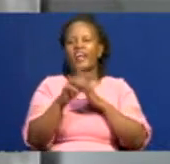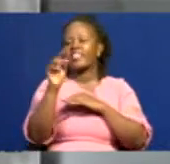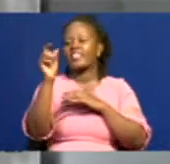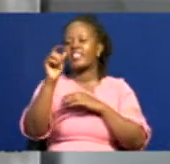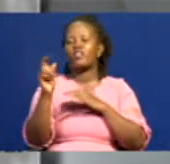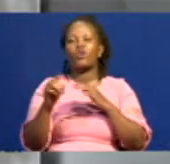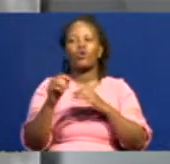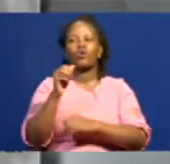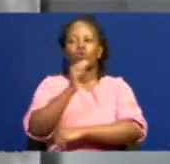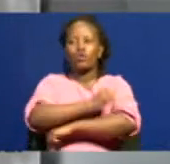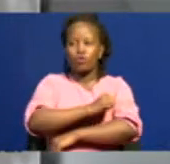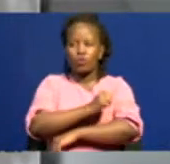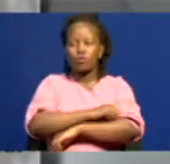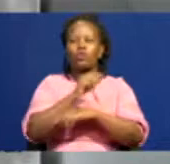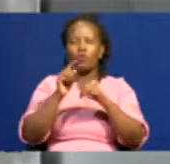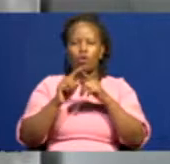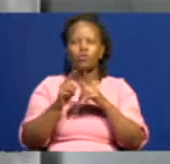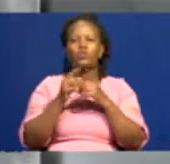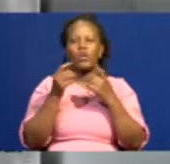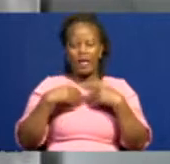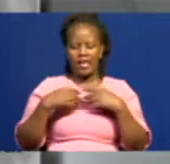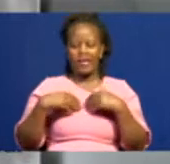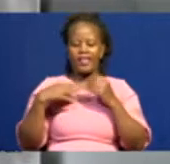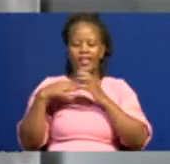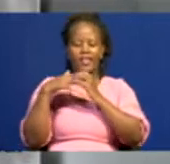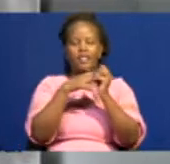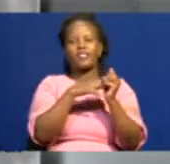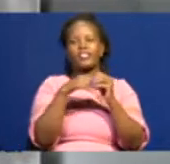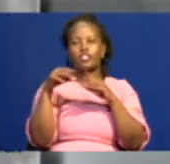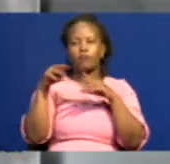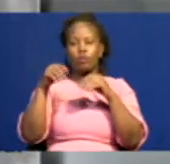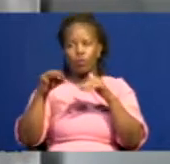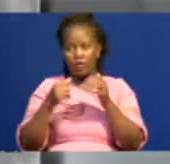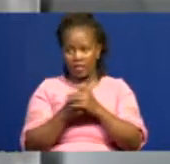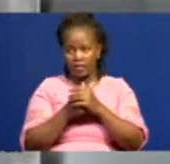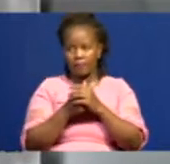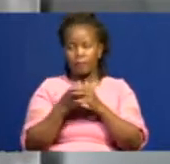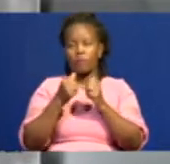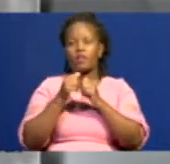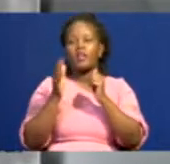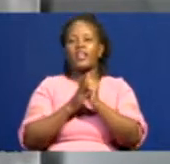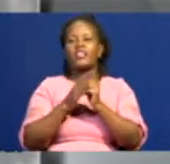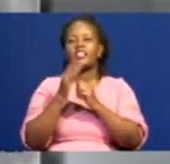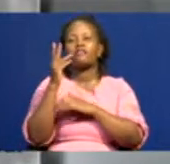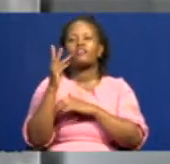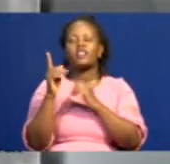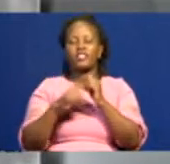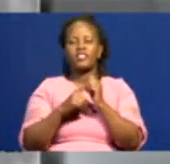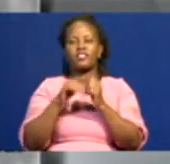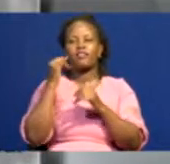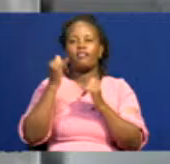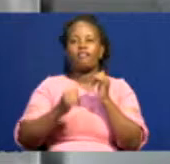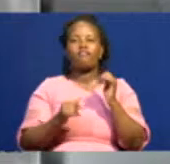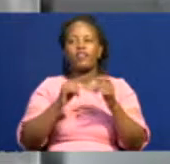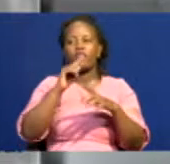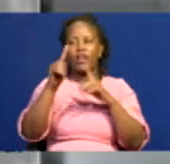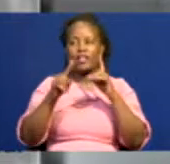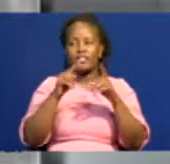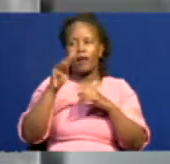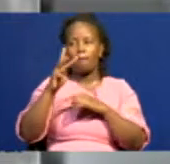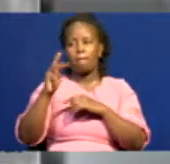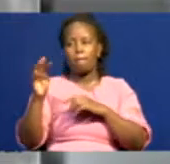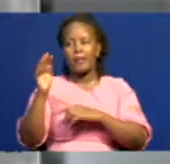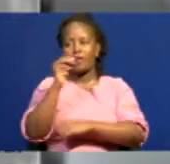he honed his leadership qualities. In 1946, he sat his final exam at Mangu High School and was set to join